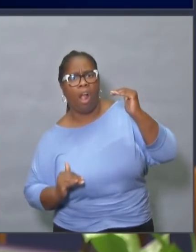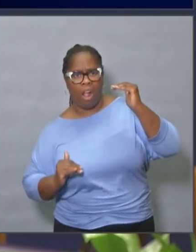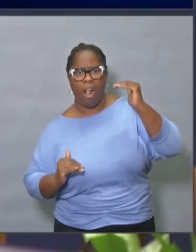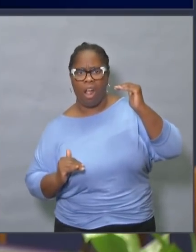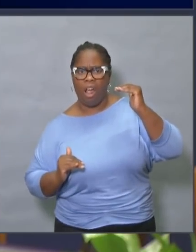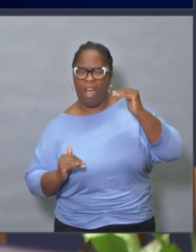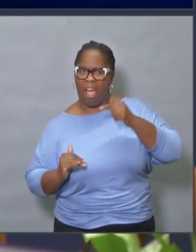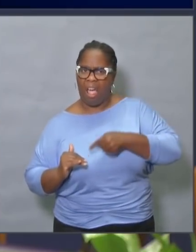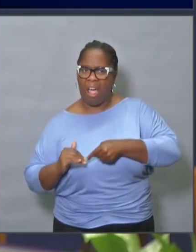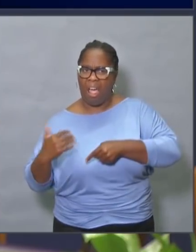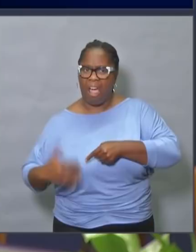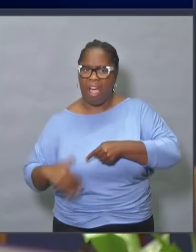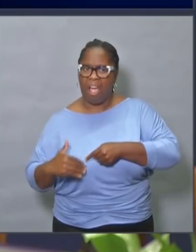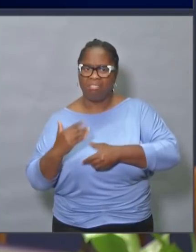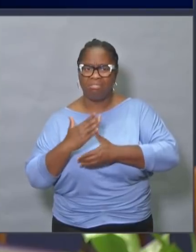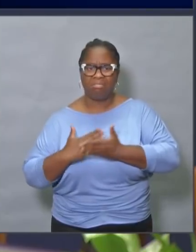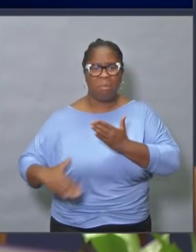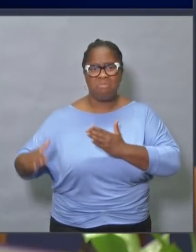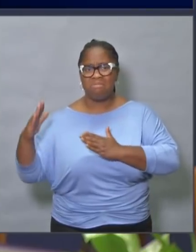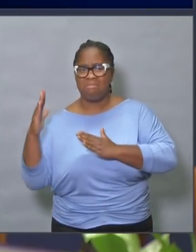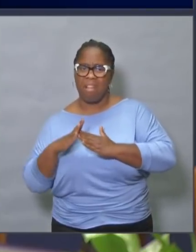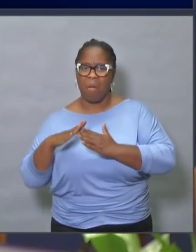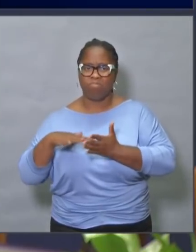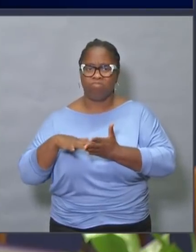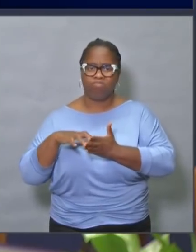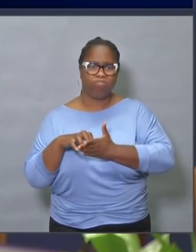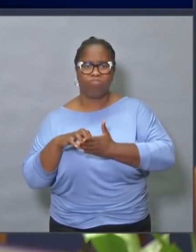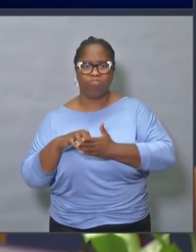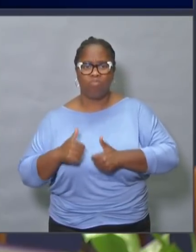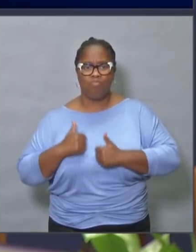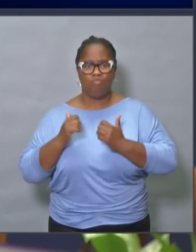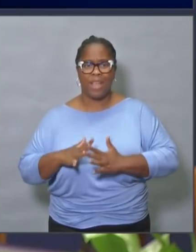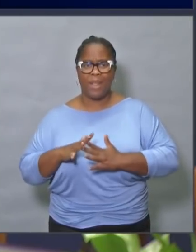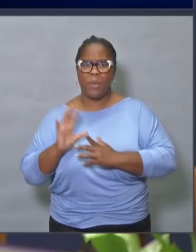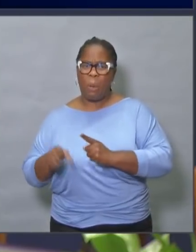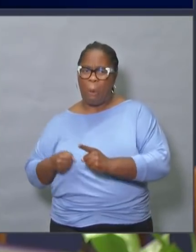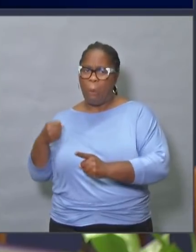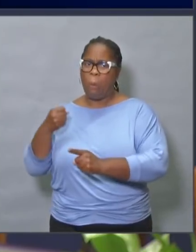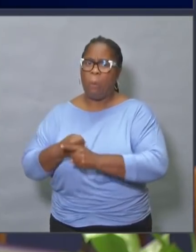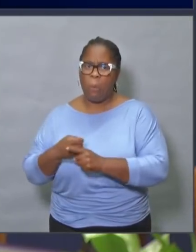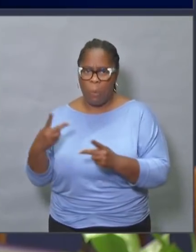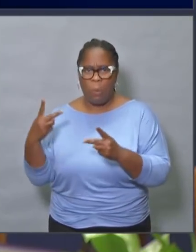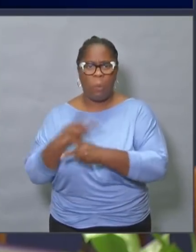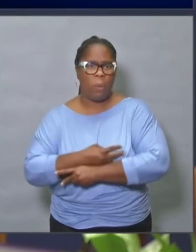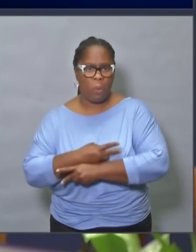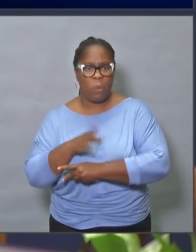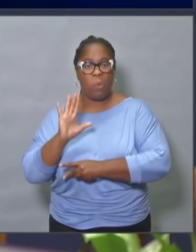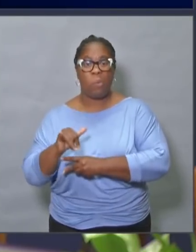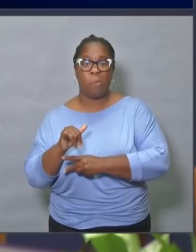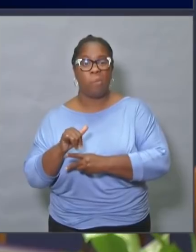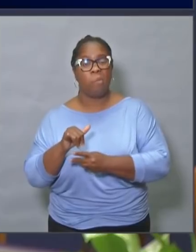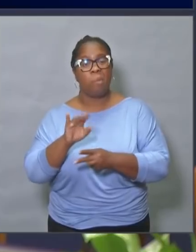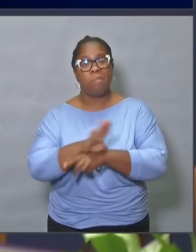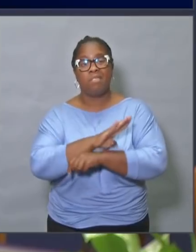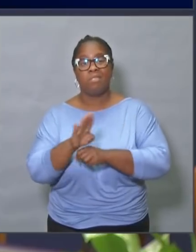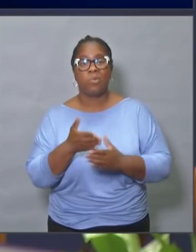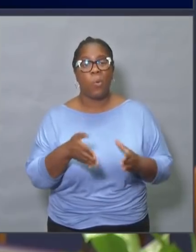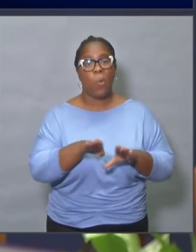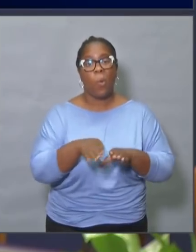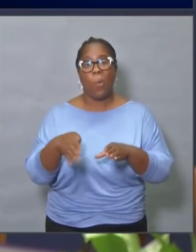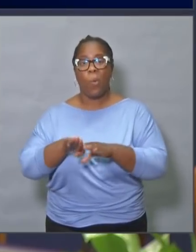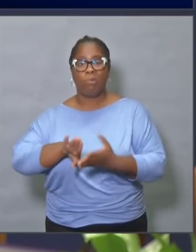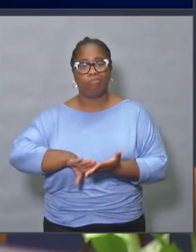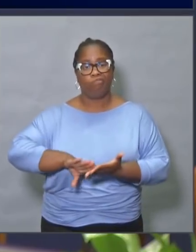most vulnerable residents have been hit the hardest by closures and layoffs. Right now in Los Angeles